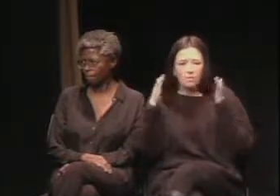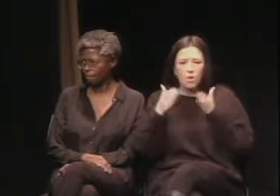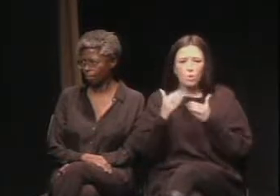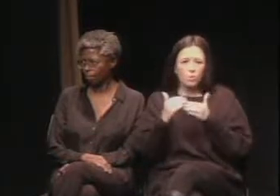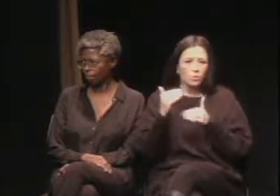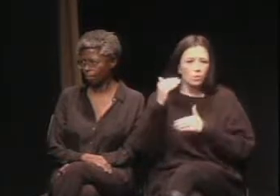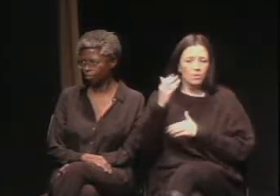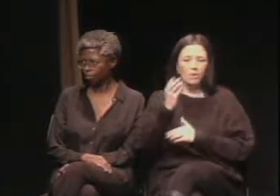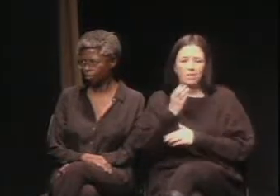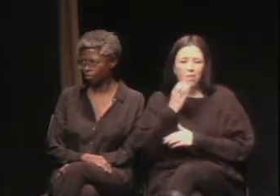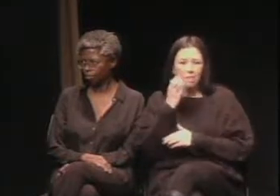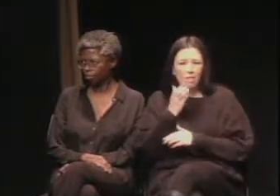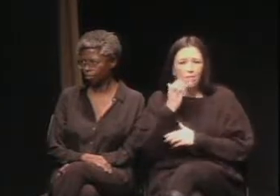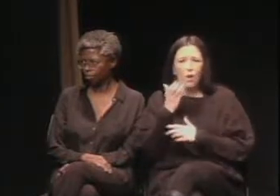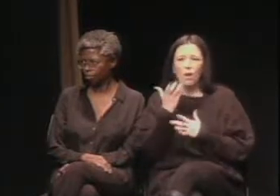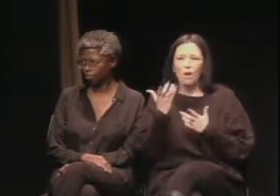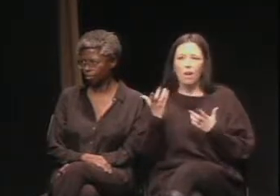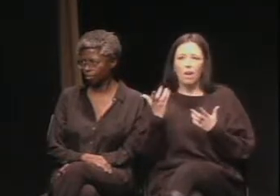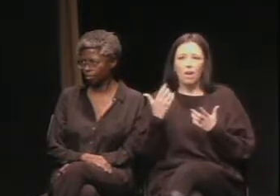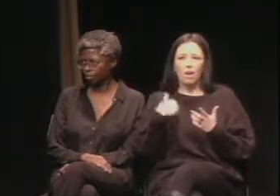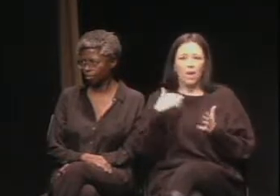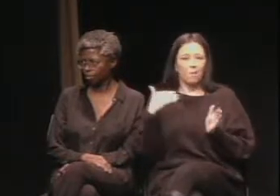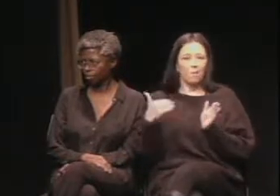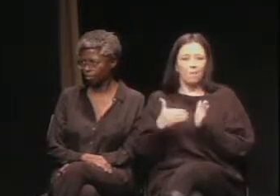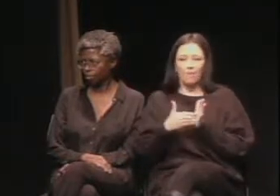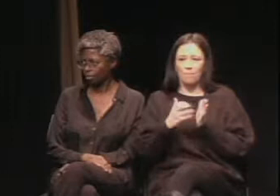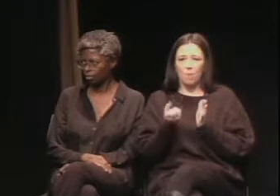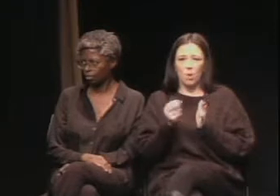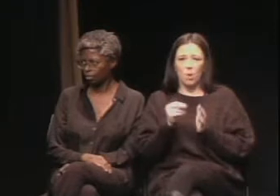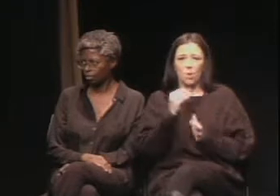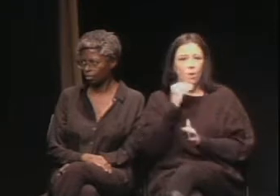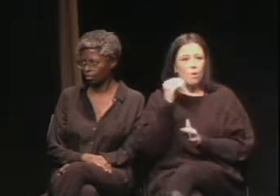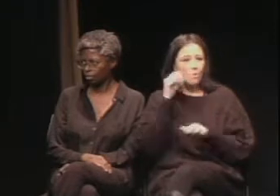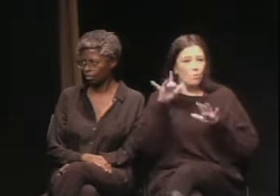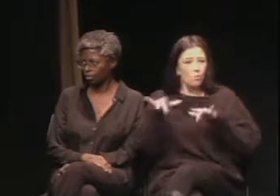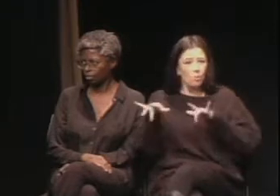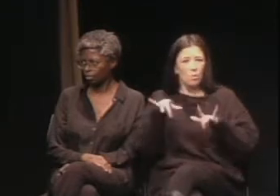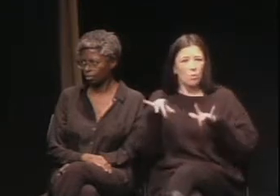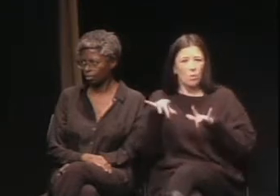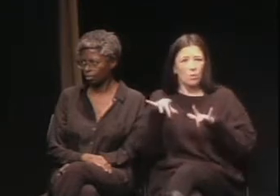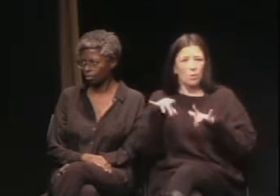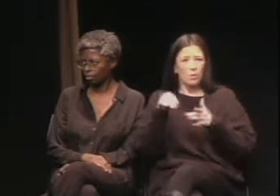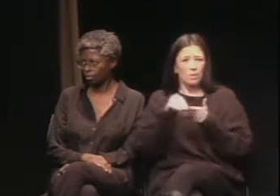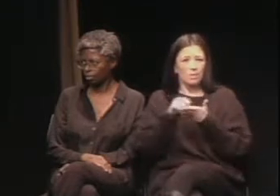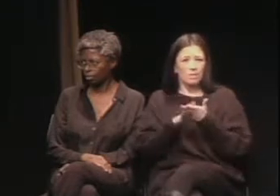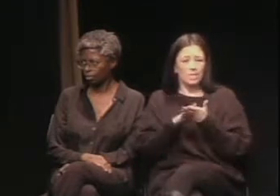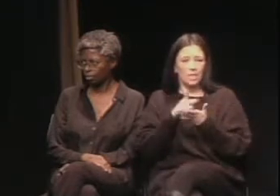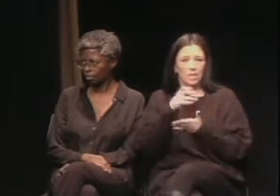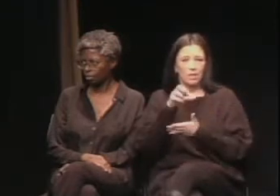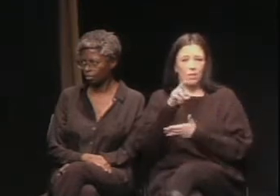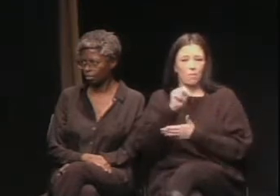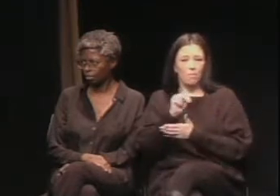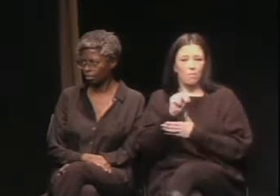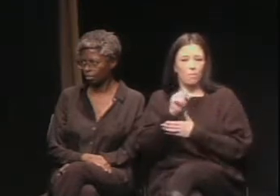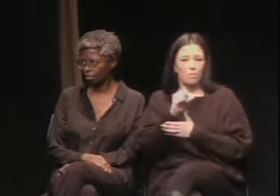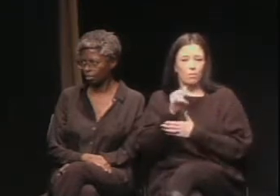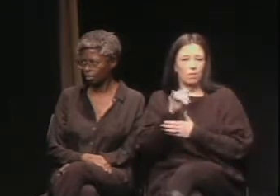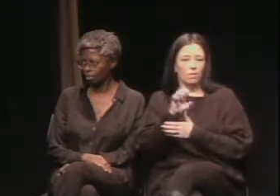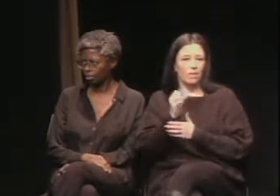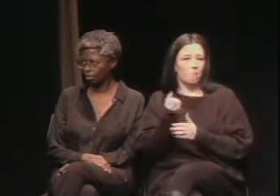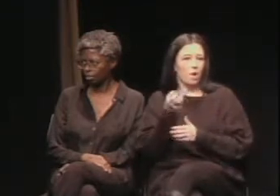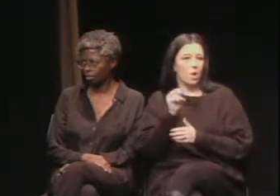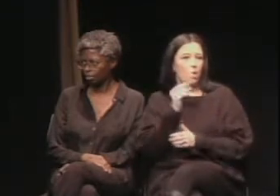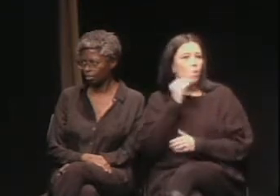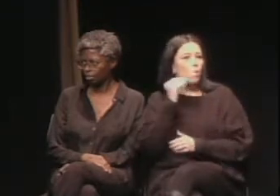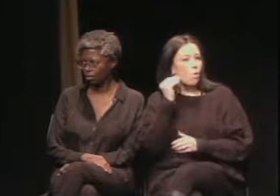the cell phone. Mm-hmm. I've been violating my own home and recorded and put on a porn site. Oh, no. Oh, Lord. I